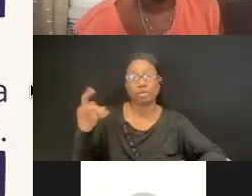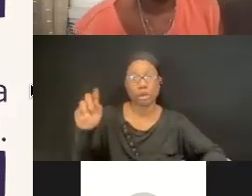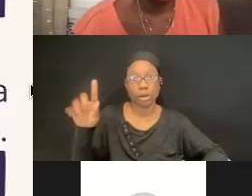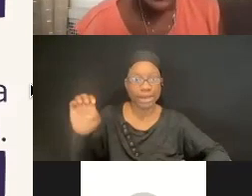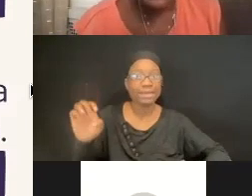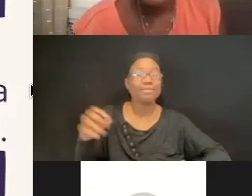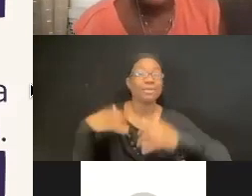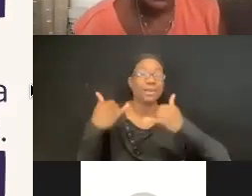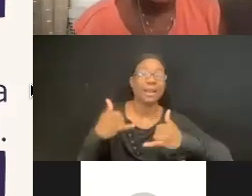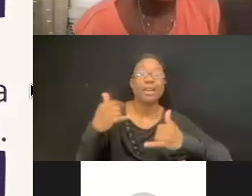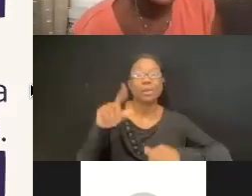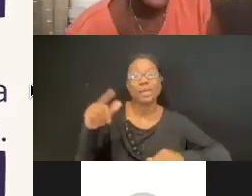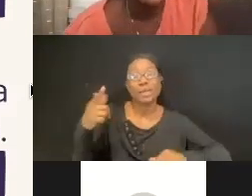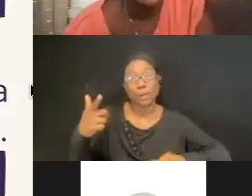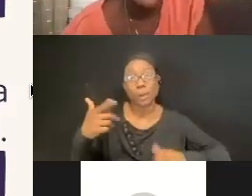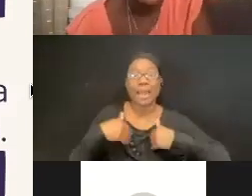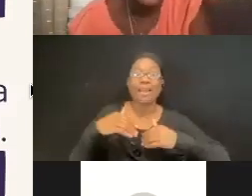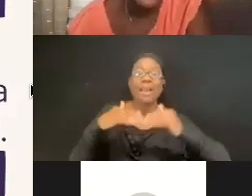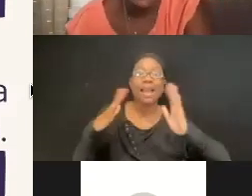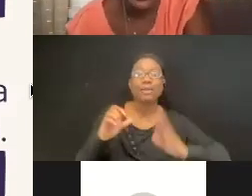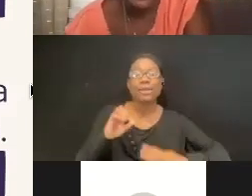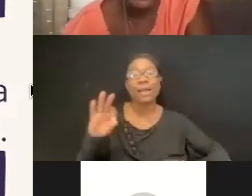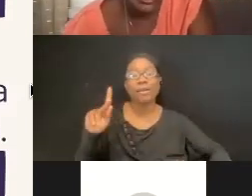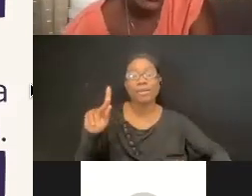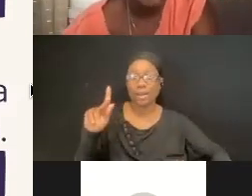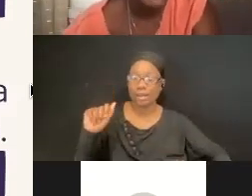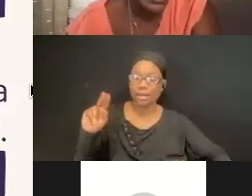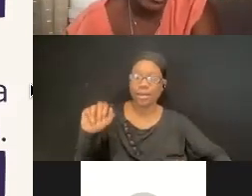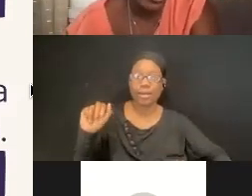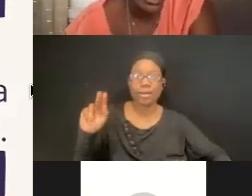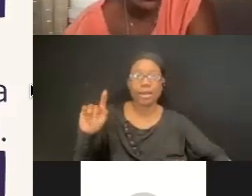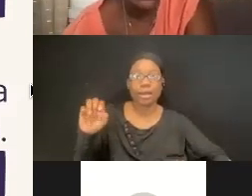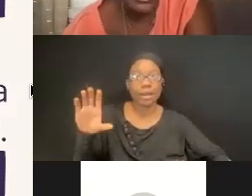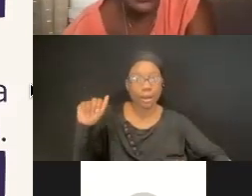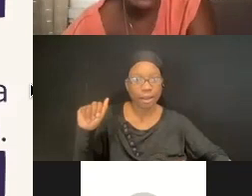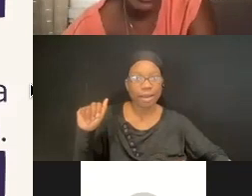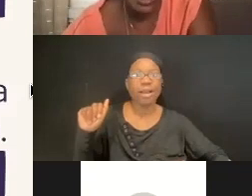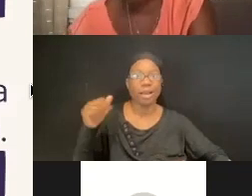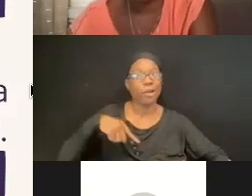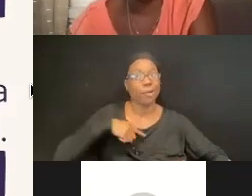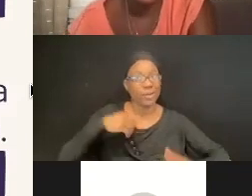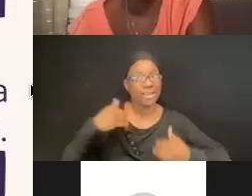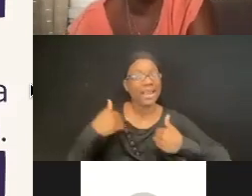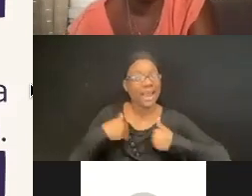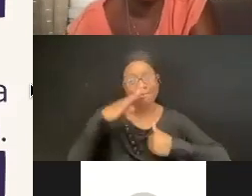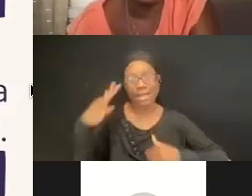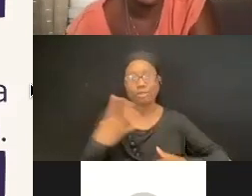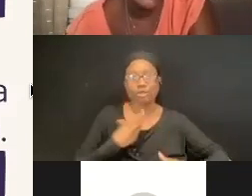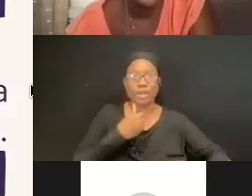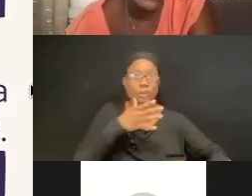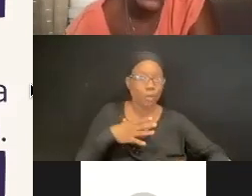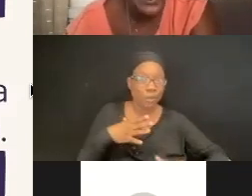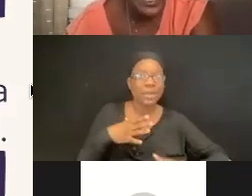Kanataka, or that that the organizers are in community with, they are letting us know as community